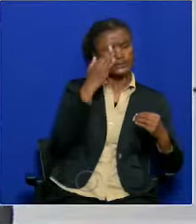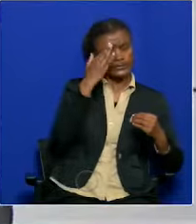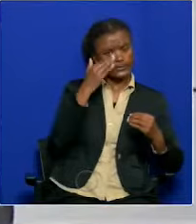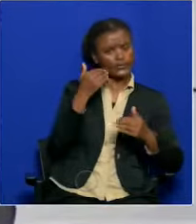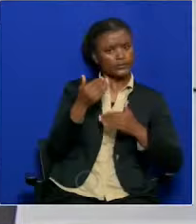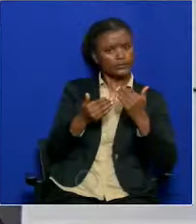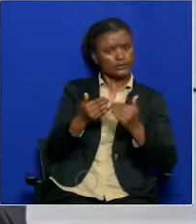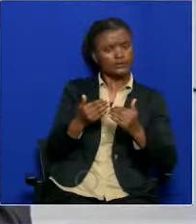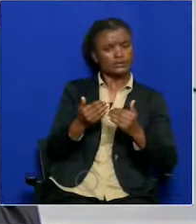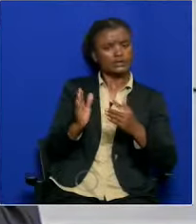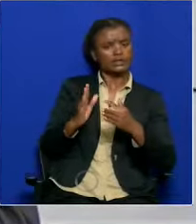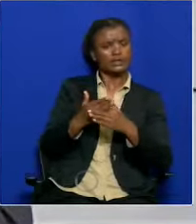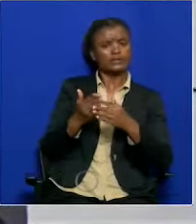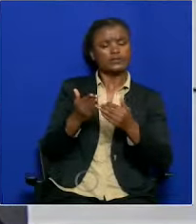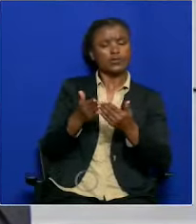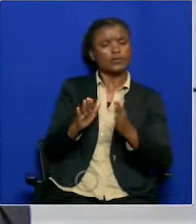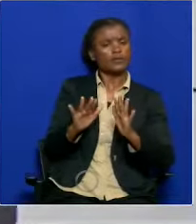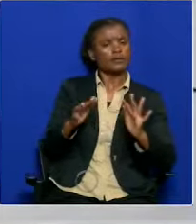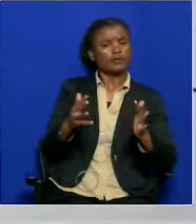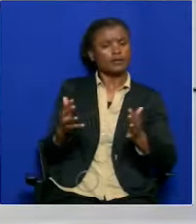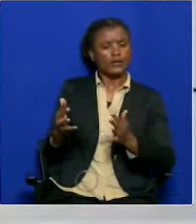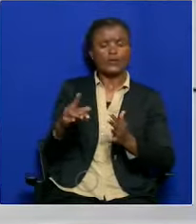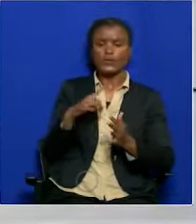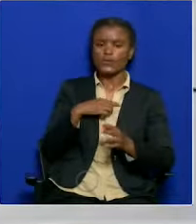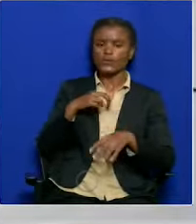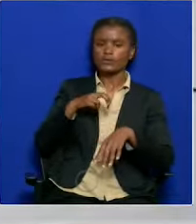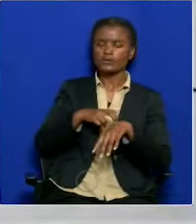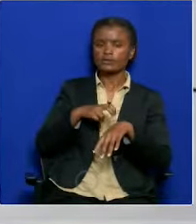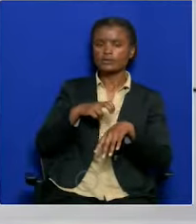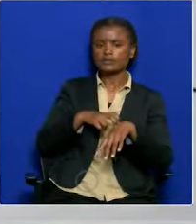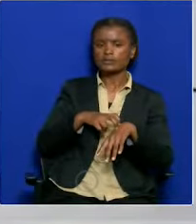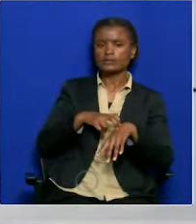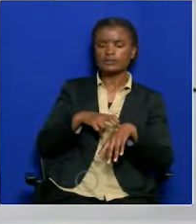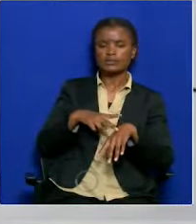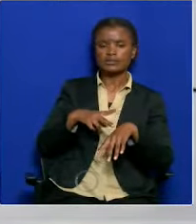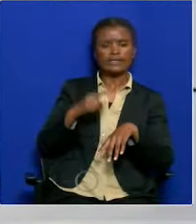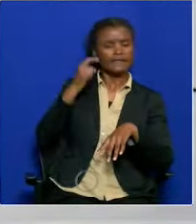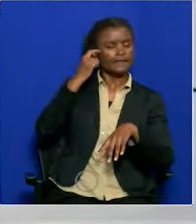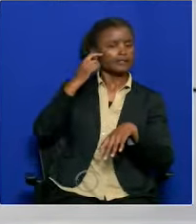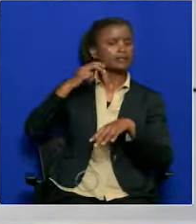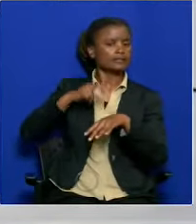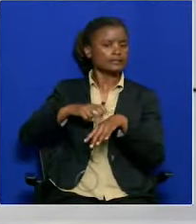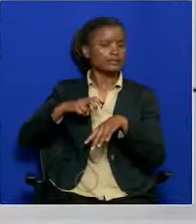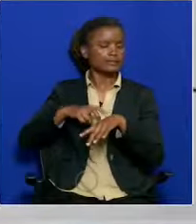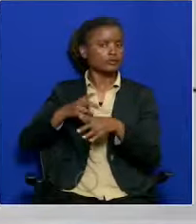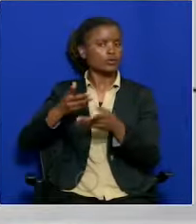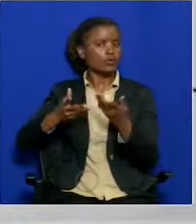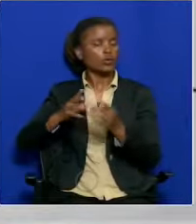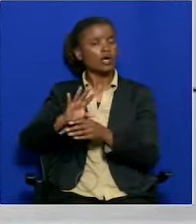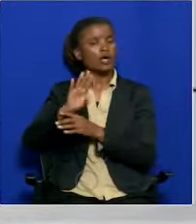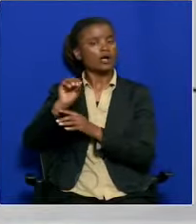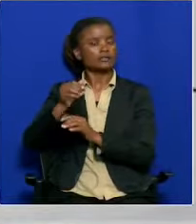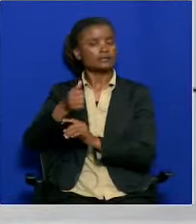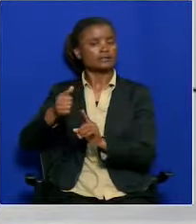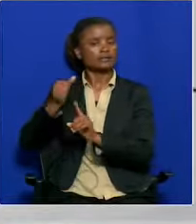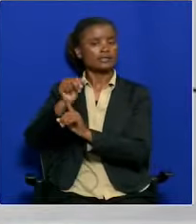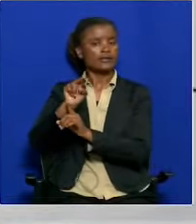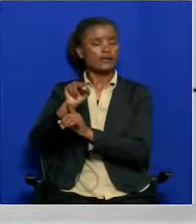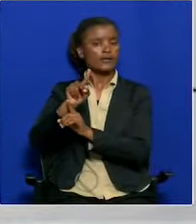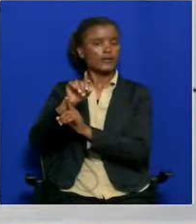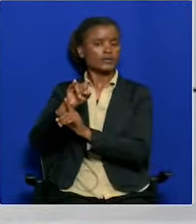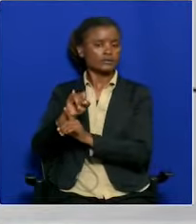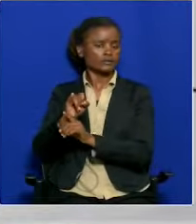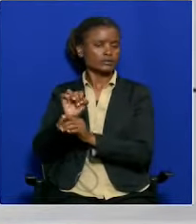Why did you think it was necessary to ask Sergeant Nkosi to accompany him? I